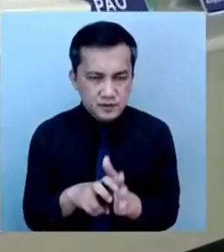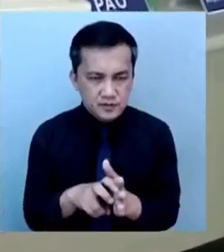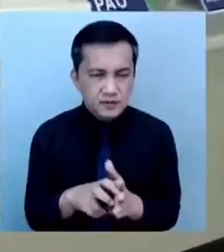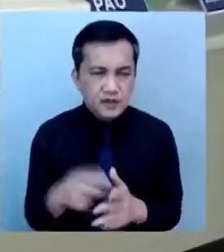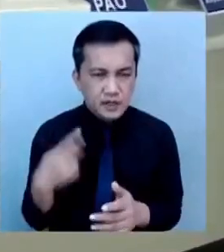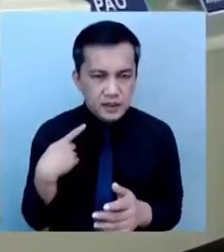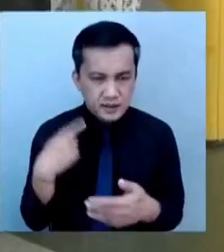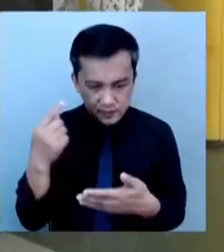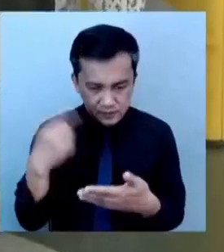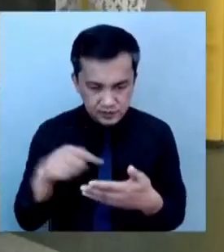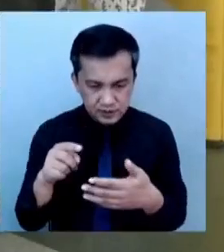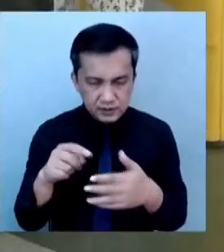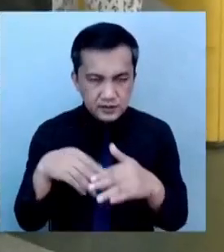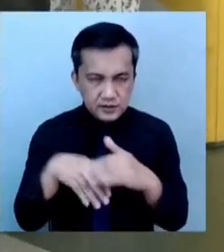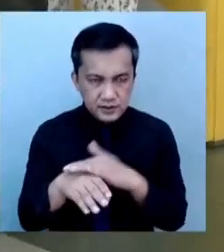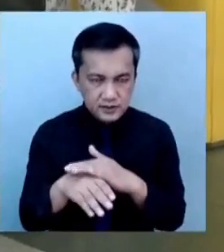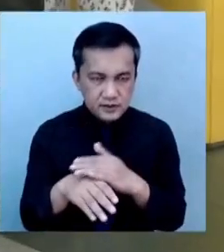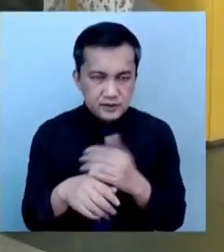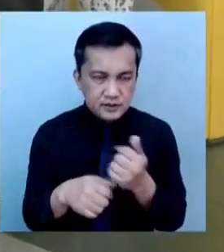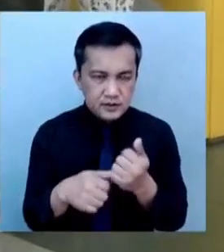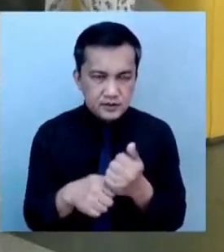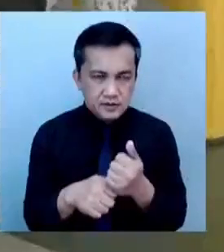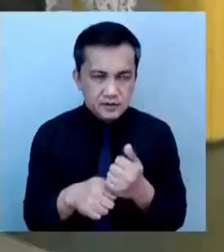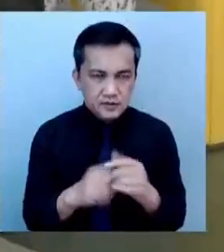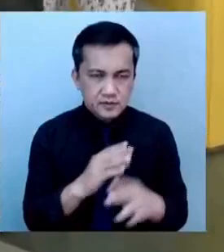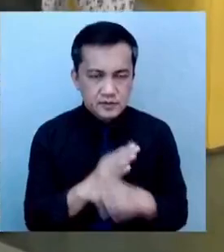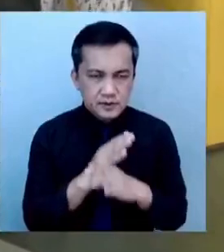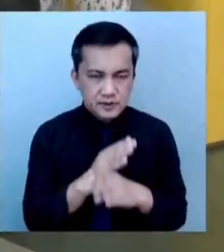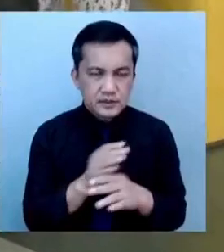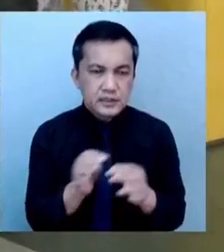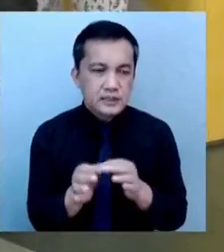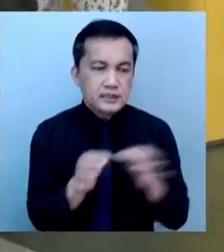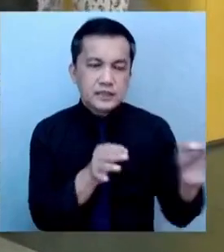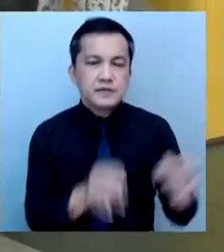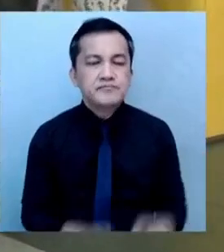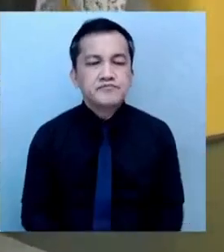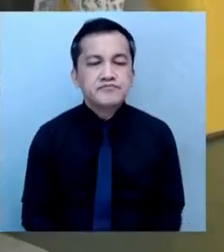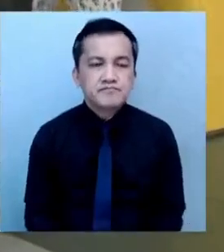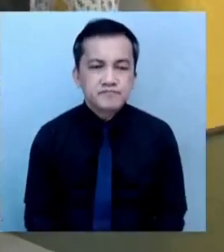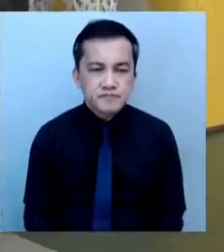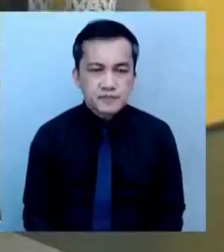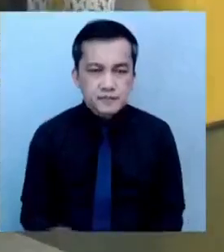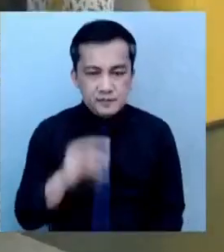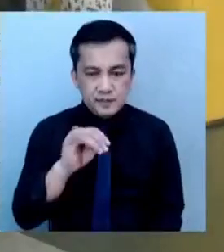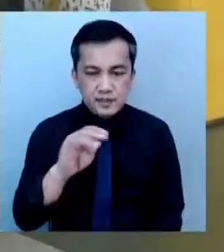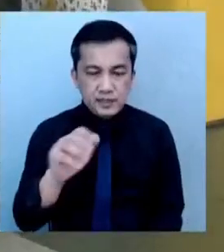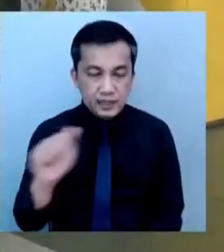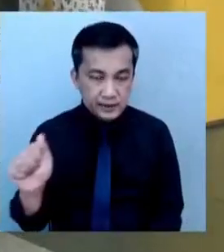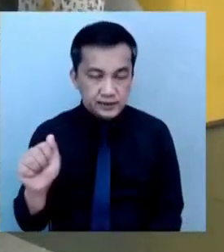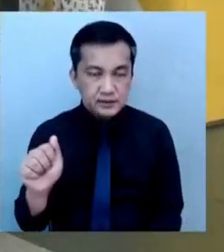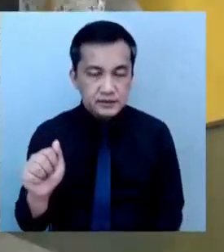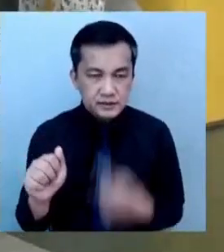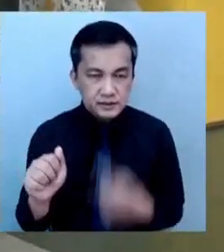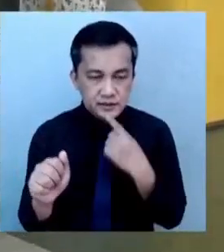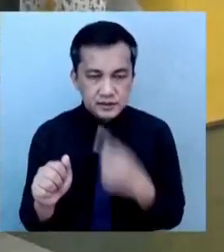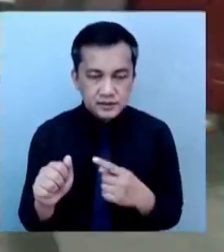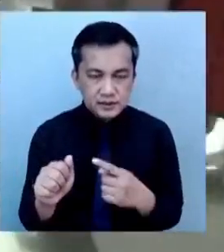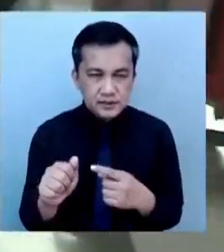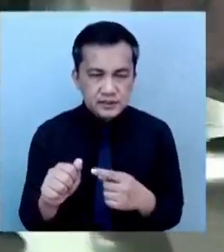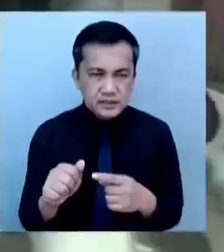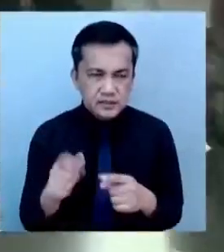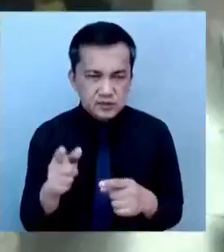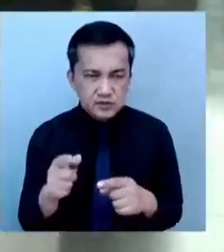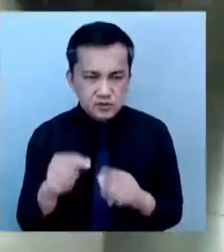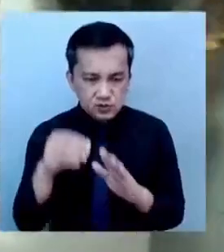in to aid in preventing flight delays. The Manila International Airport Authority saw a slight dip in the